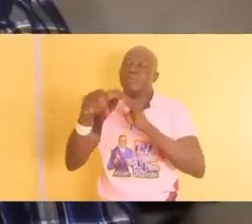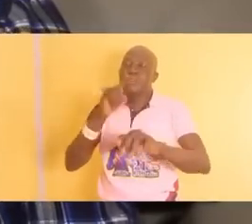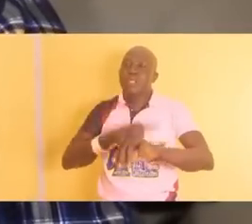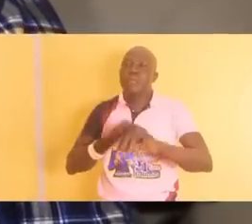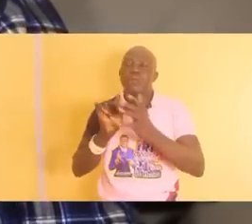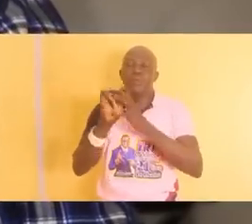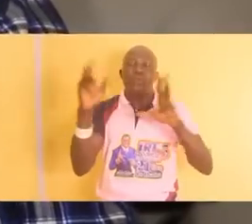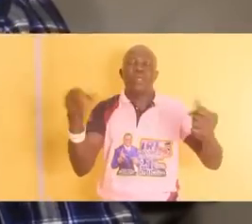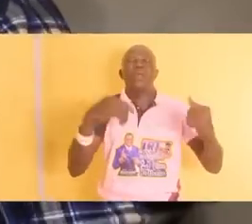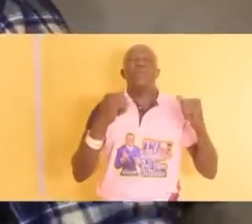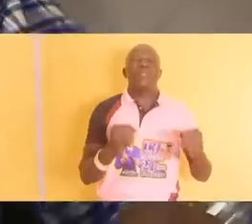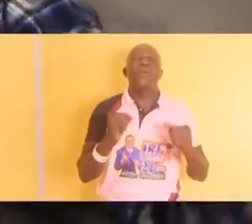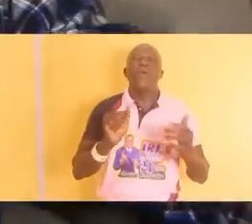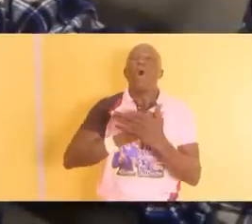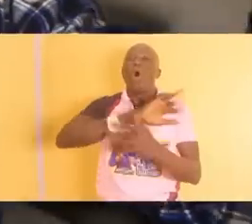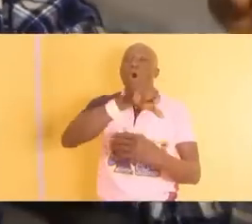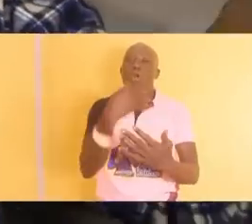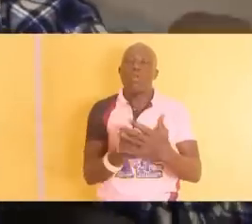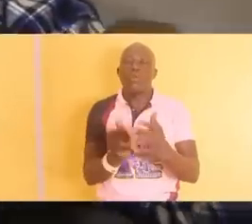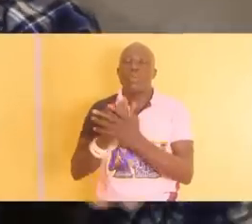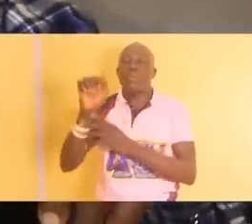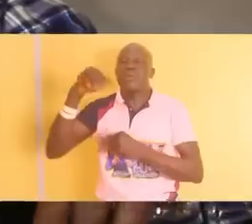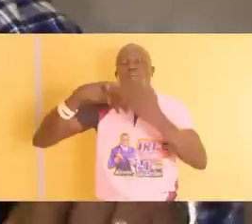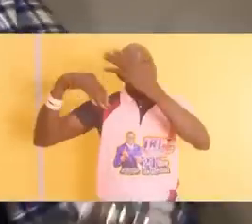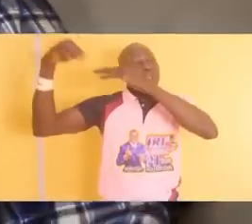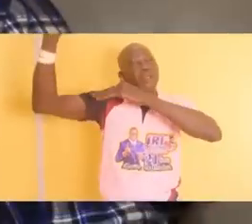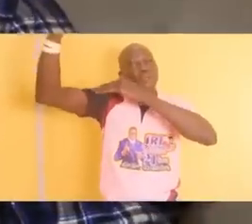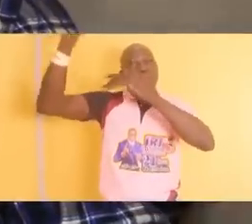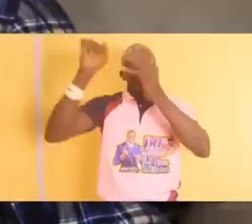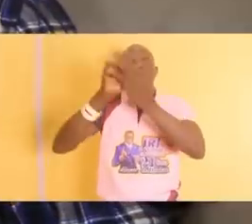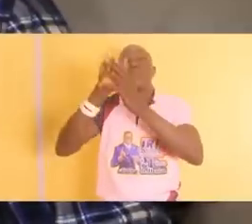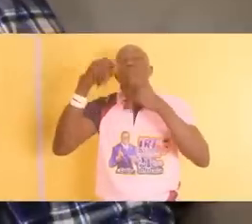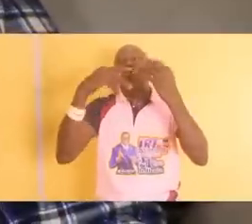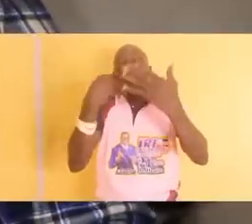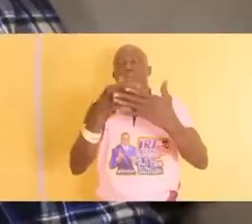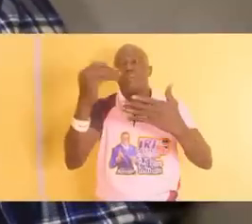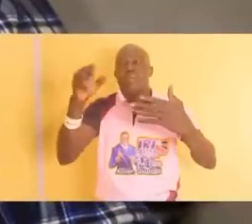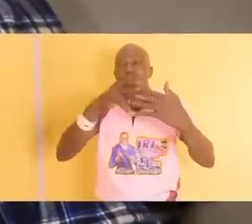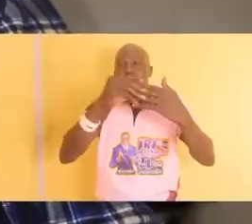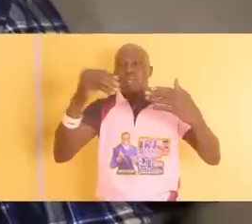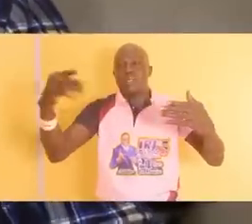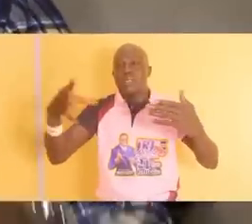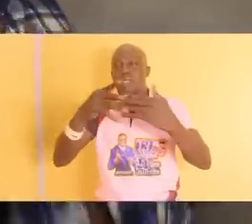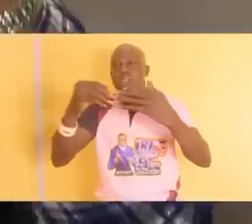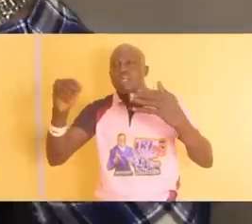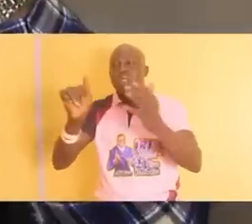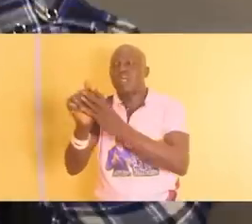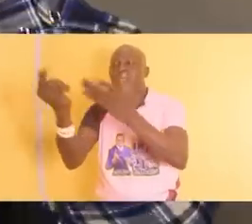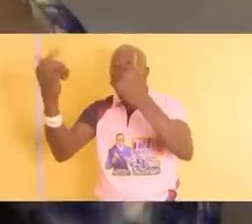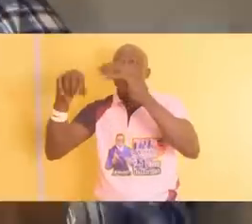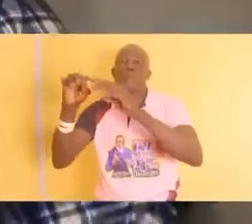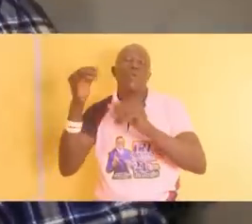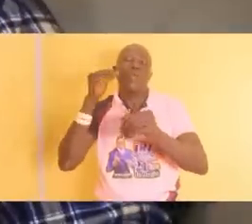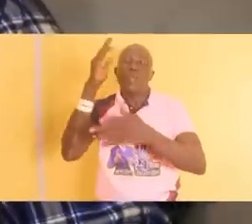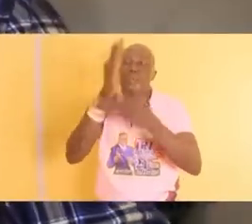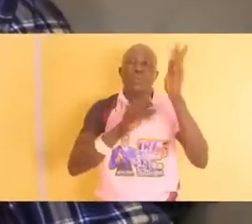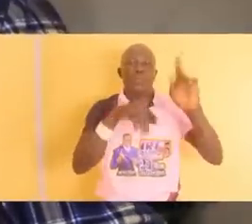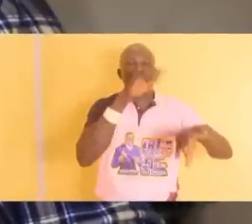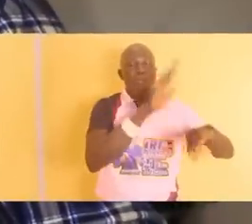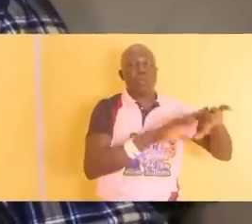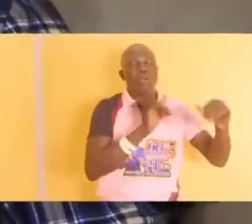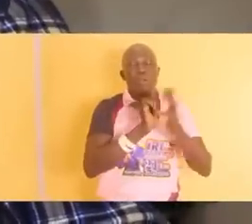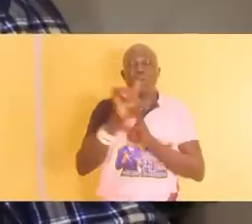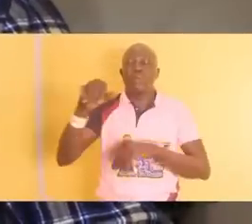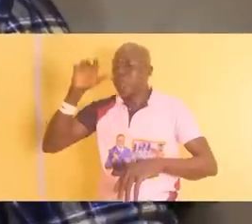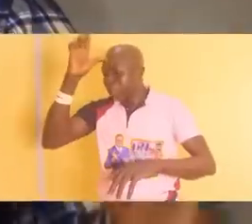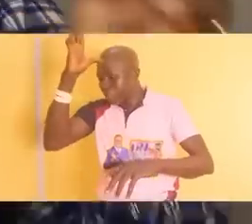a significant time. Yes. All of you in the abroad, the people are buying the thing. They've been coming home. Some people have